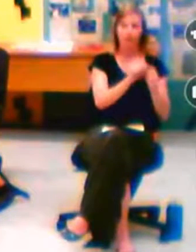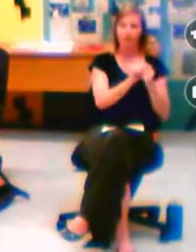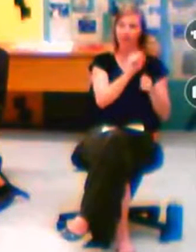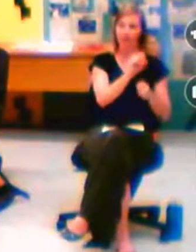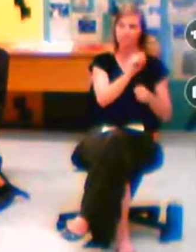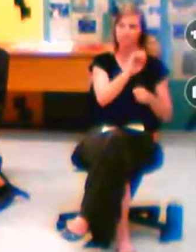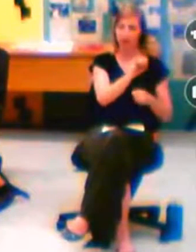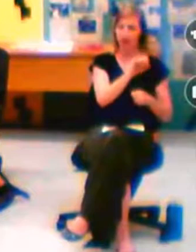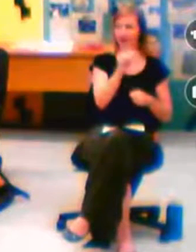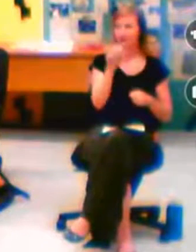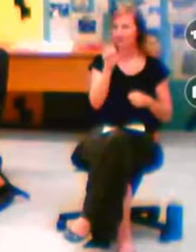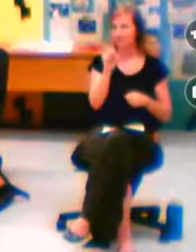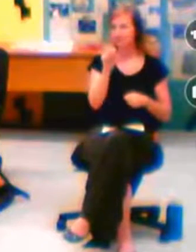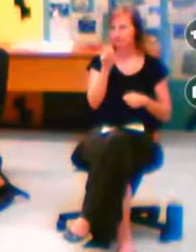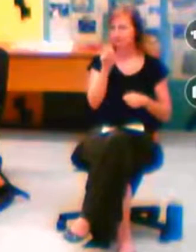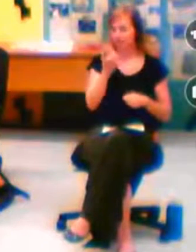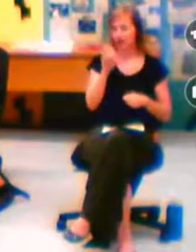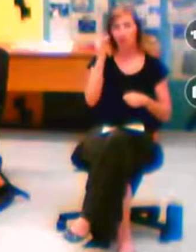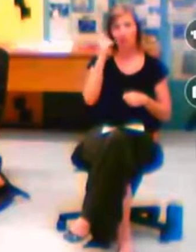stuck.